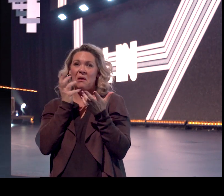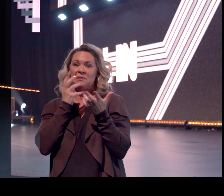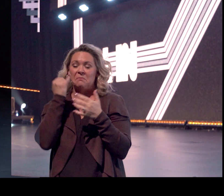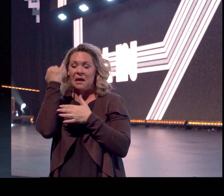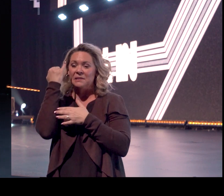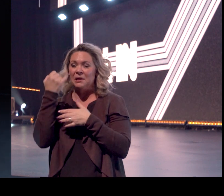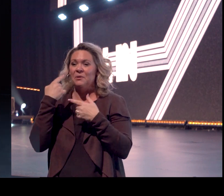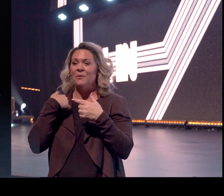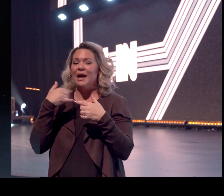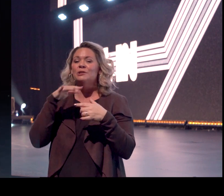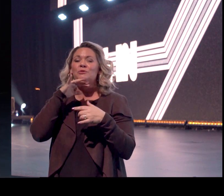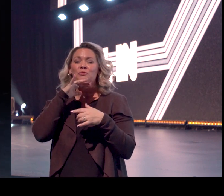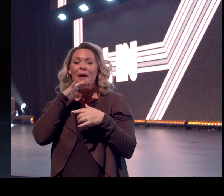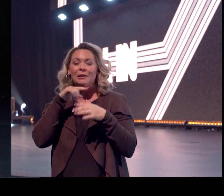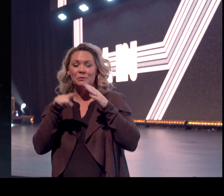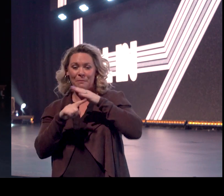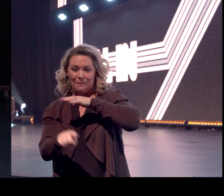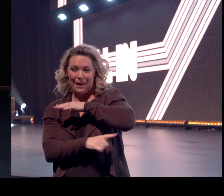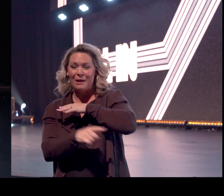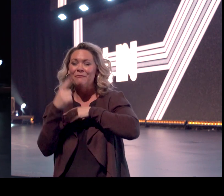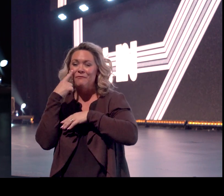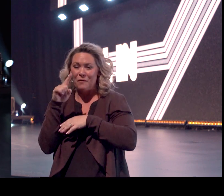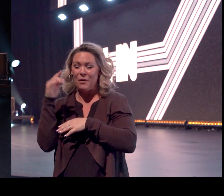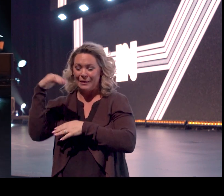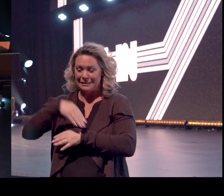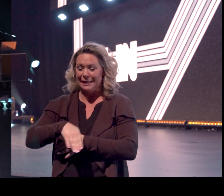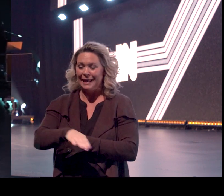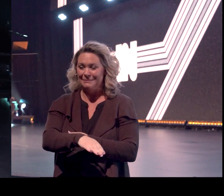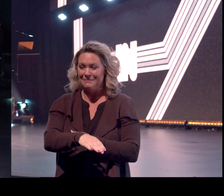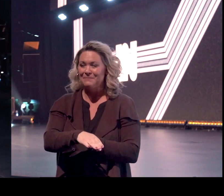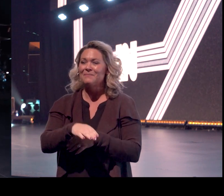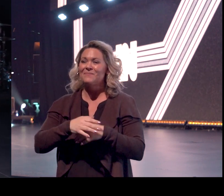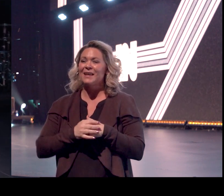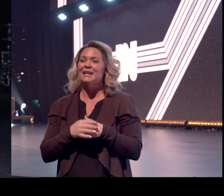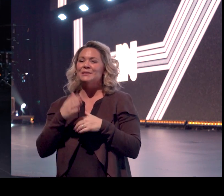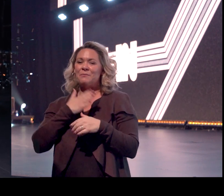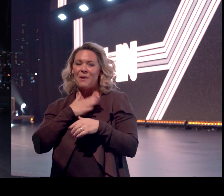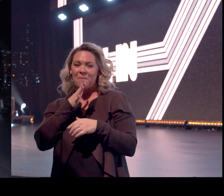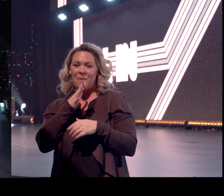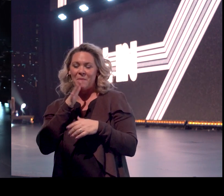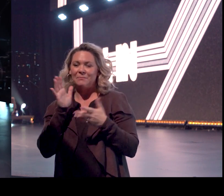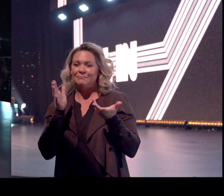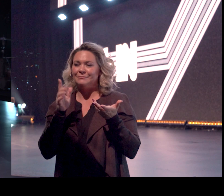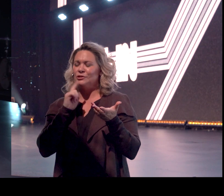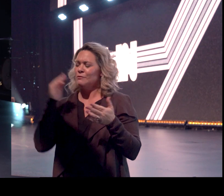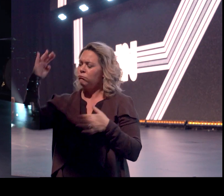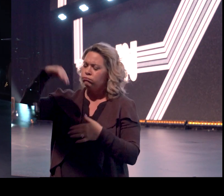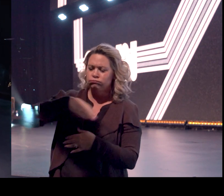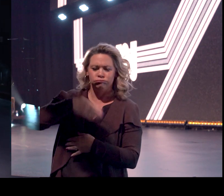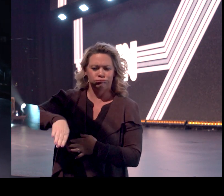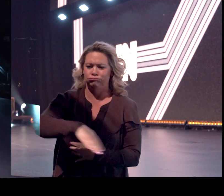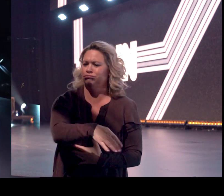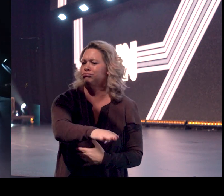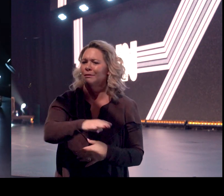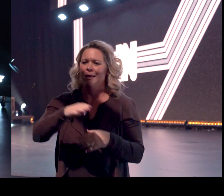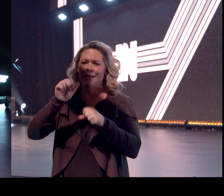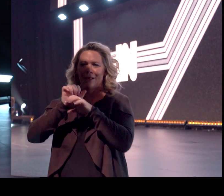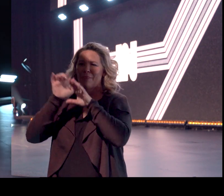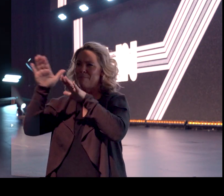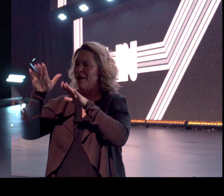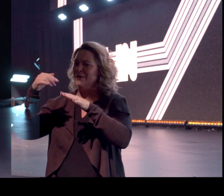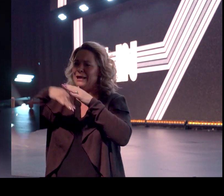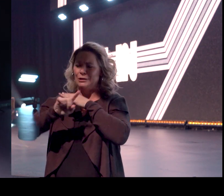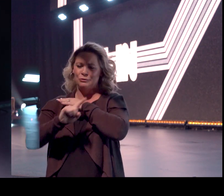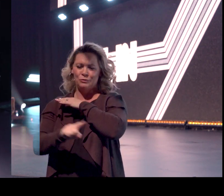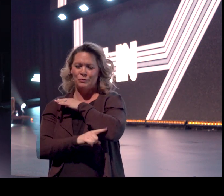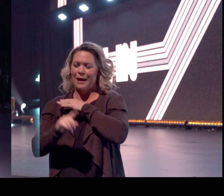It sounded like an awesome idea. We had trash bags as our sleds. That's what we brought. So my mom is like flying down